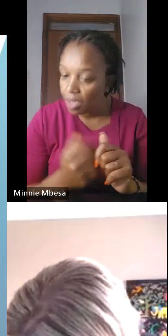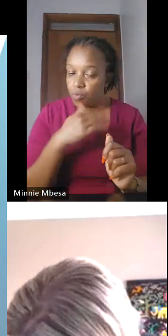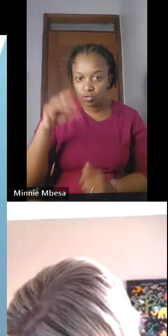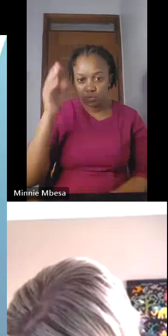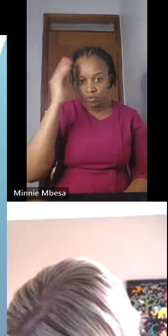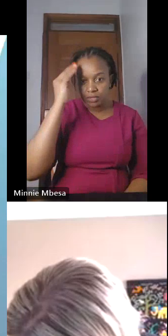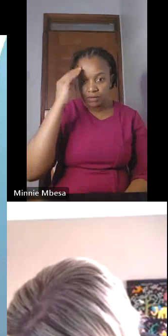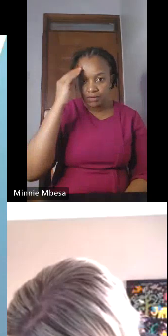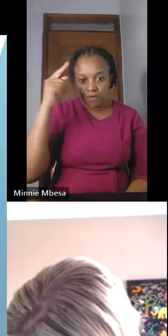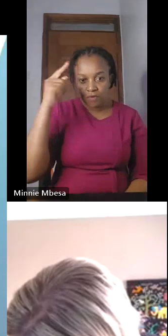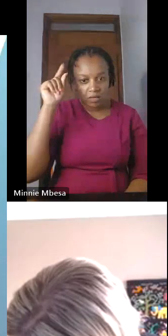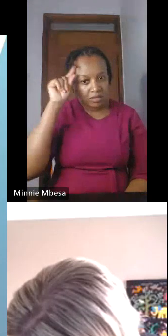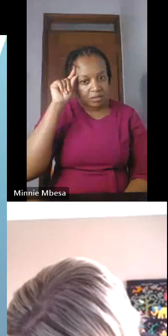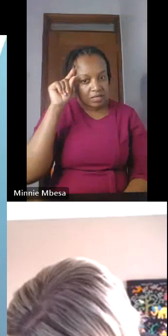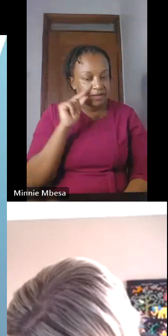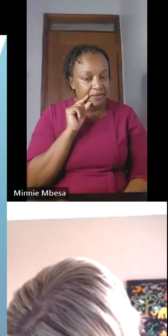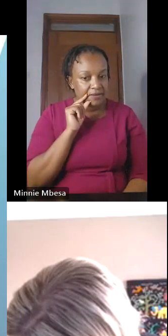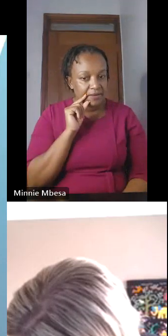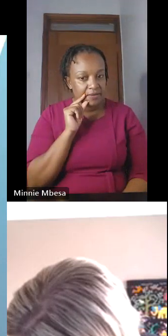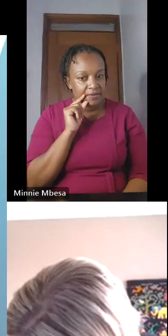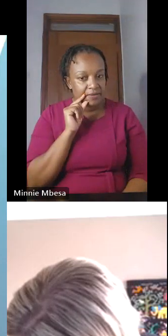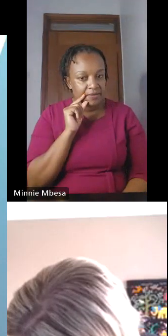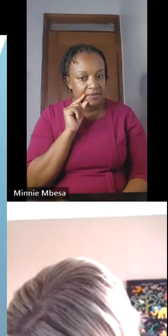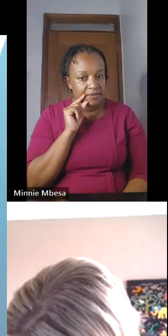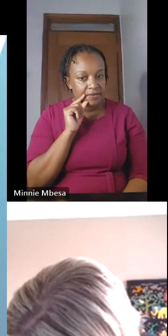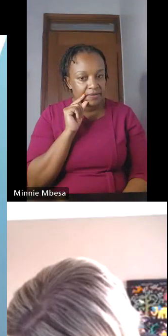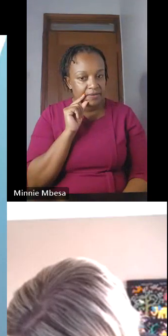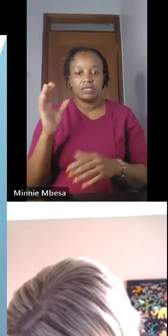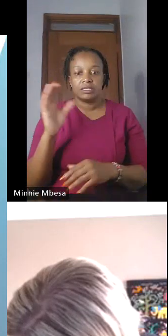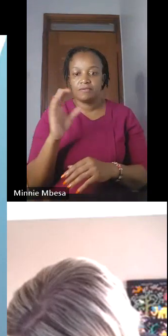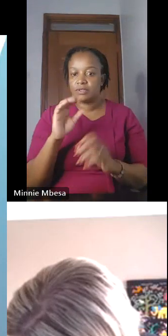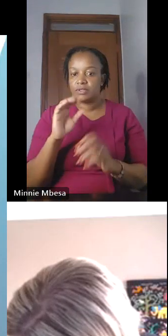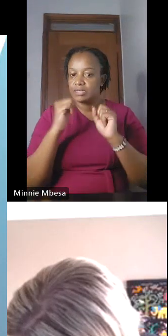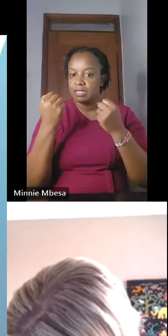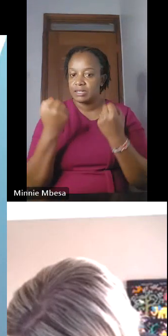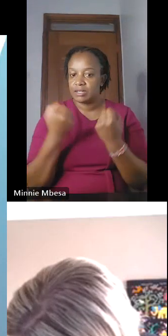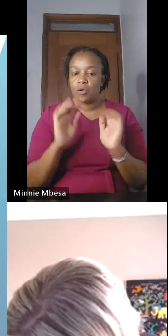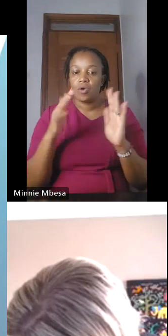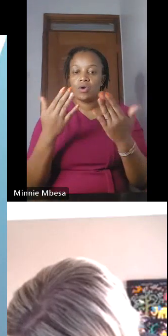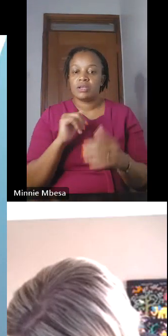gender-based civil society, non-governmental organization